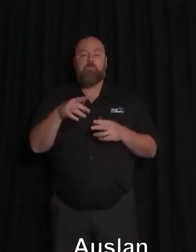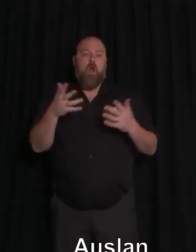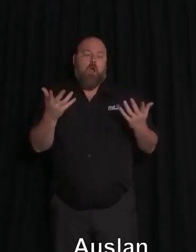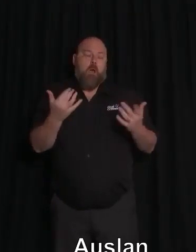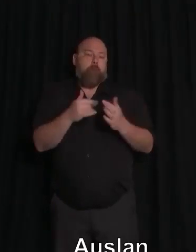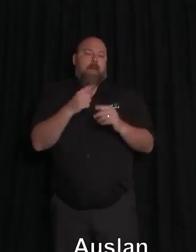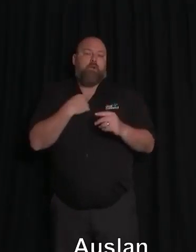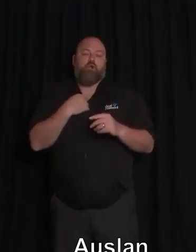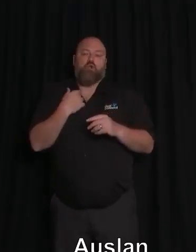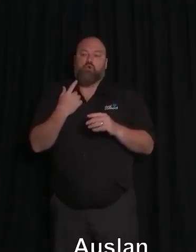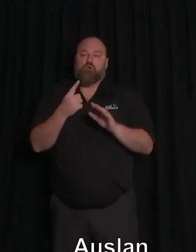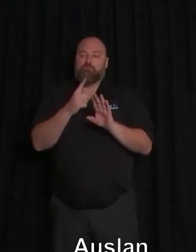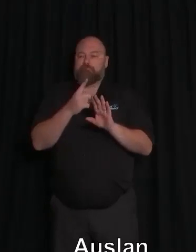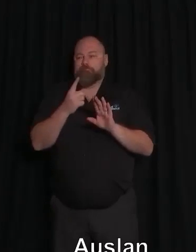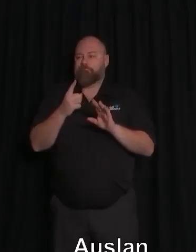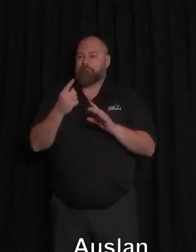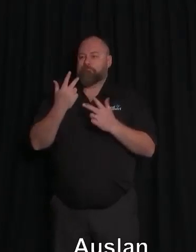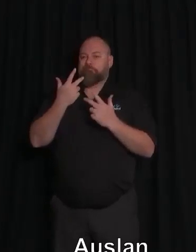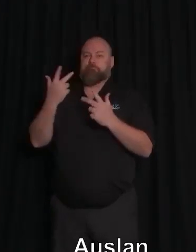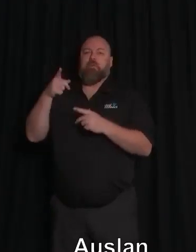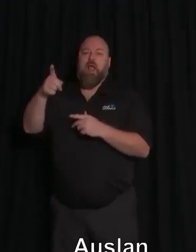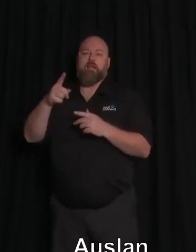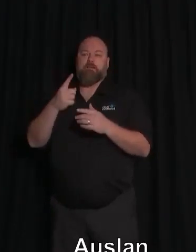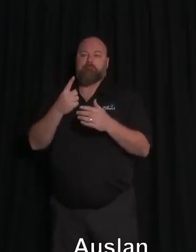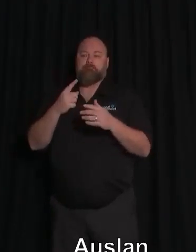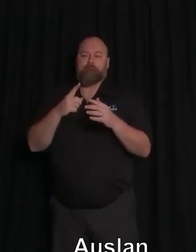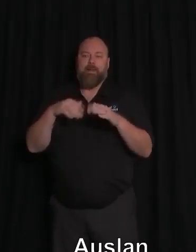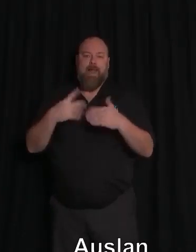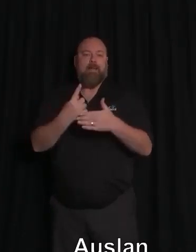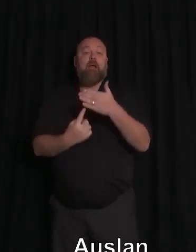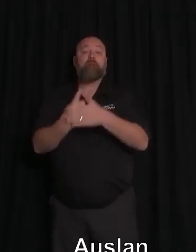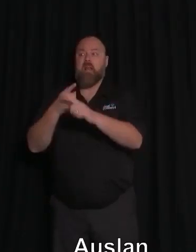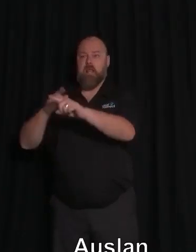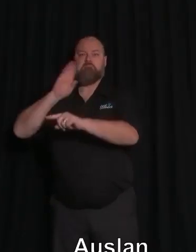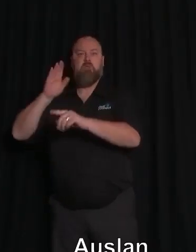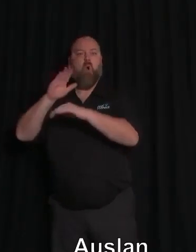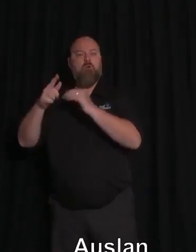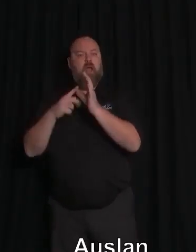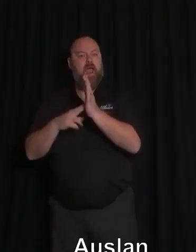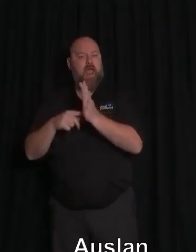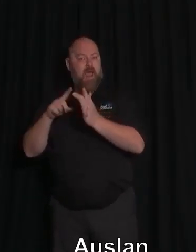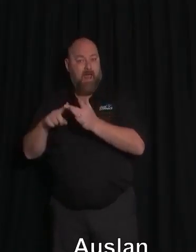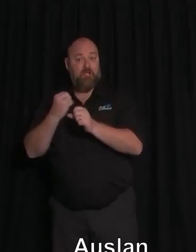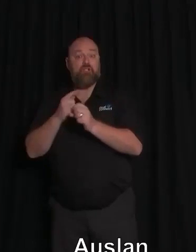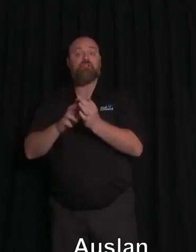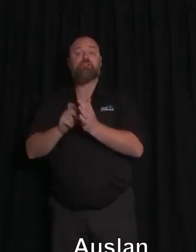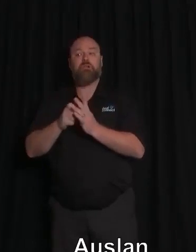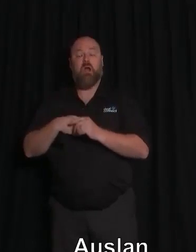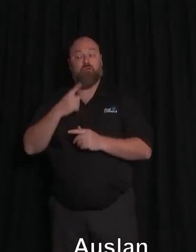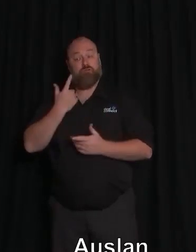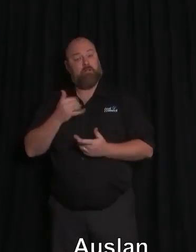event with an anti-abortion speaker, then I think you should really consider whether you should be there or not.